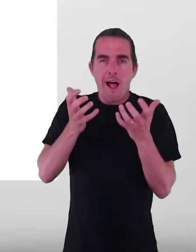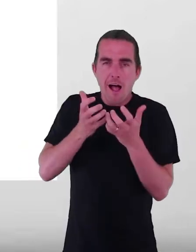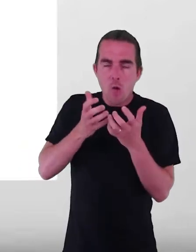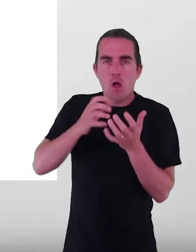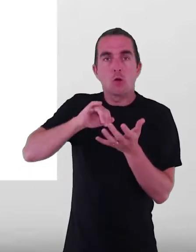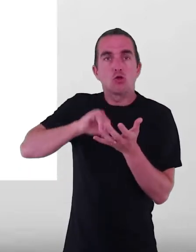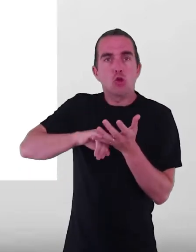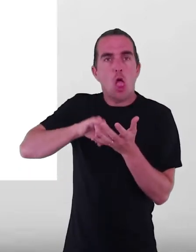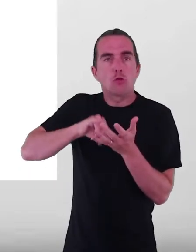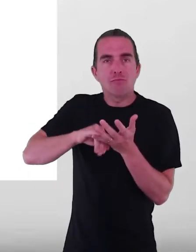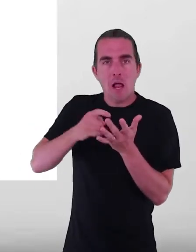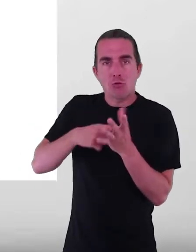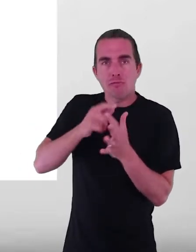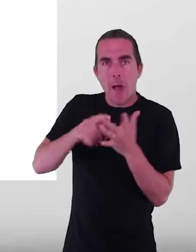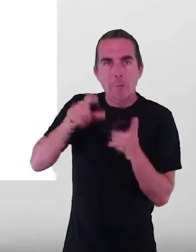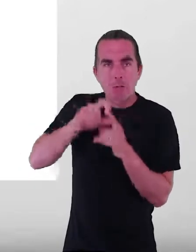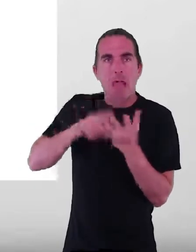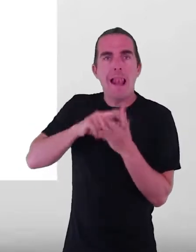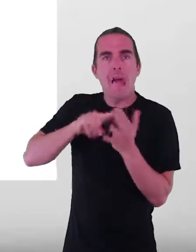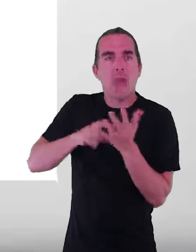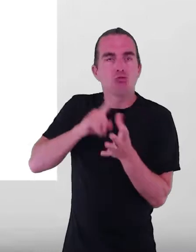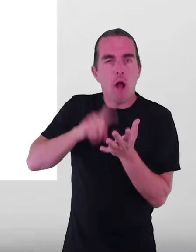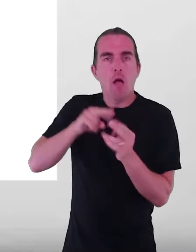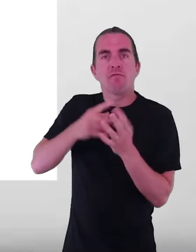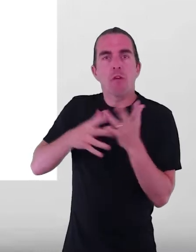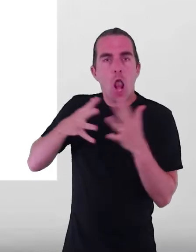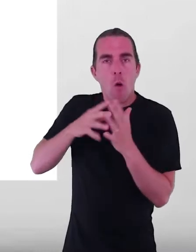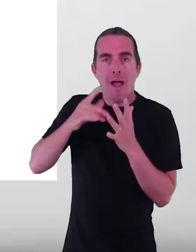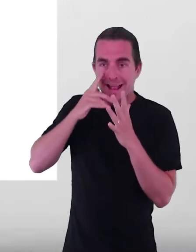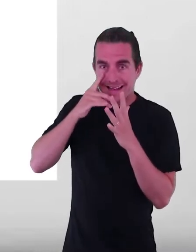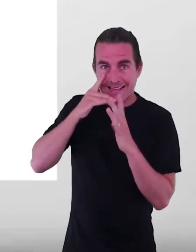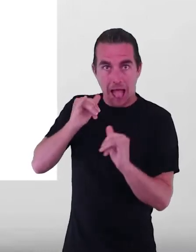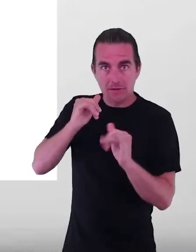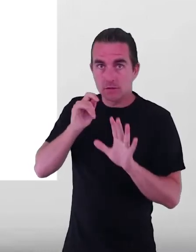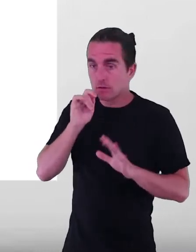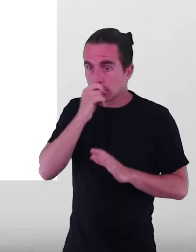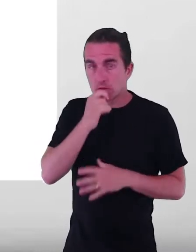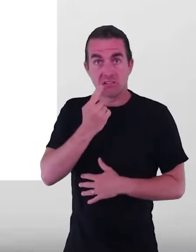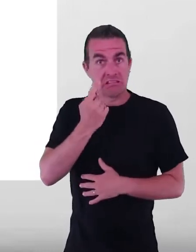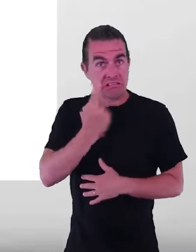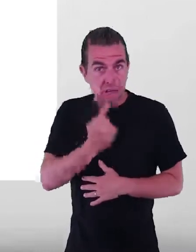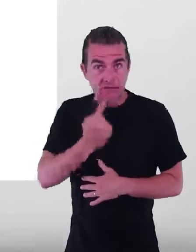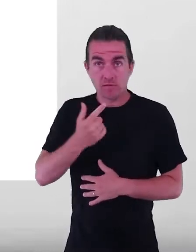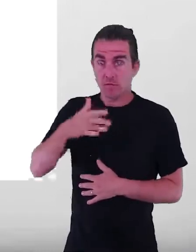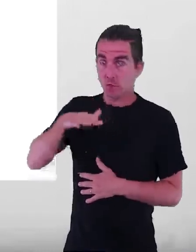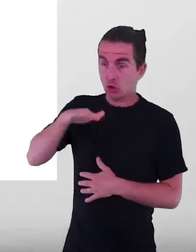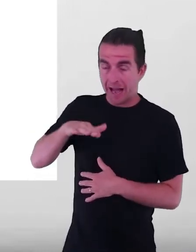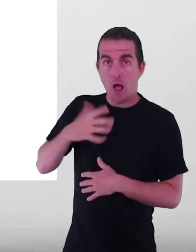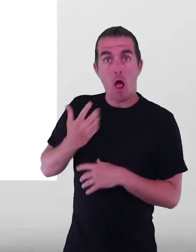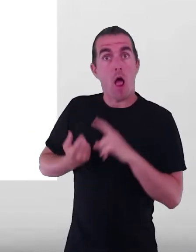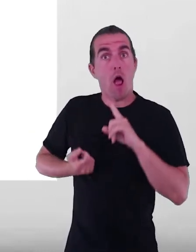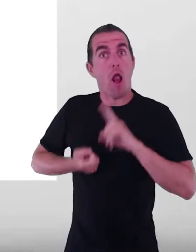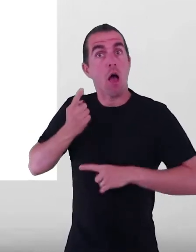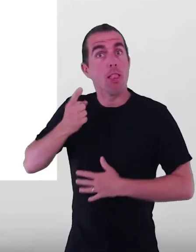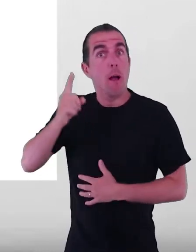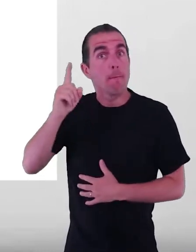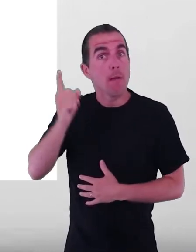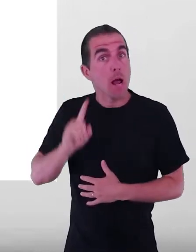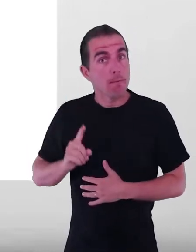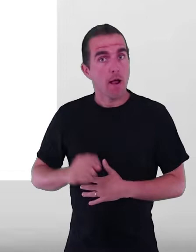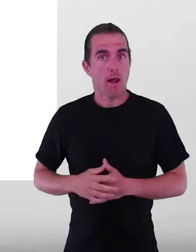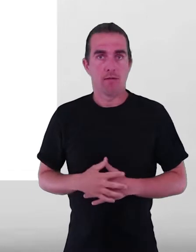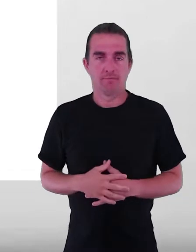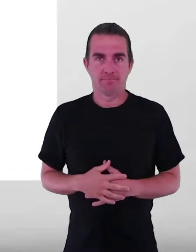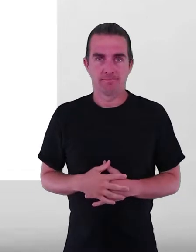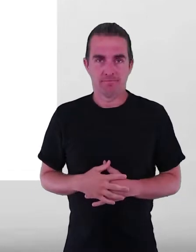In this video you'll see a demonstration of how to do a sure screen rapid lateral flow test on yourself and